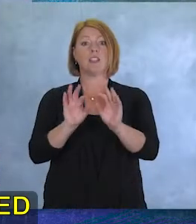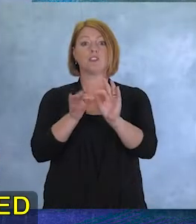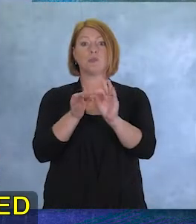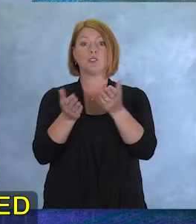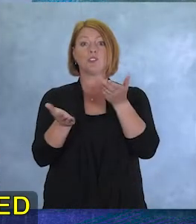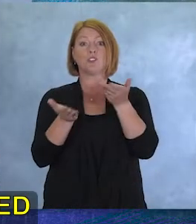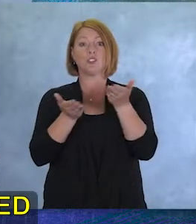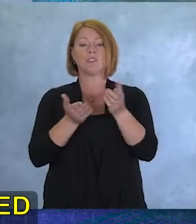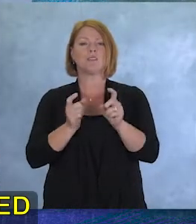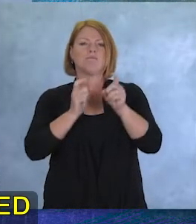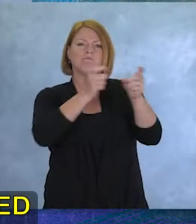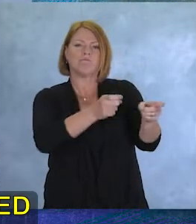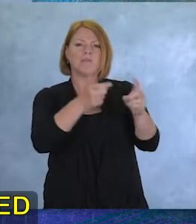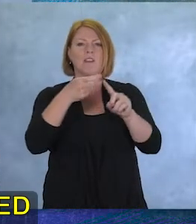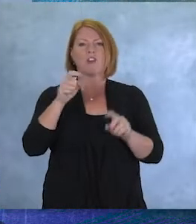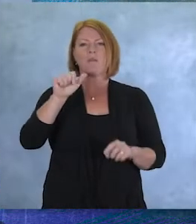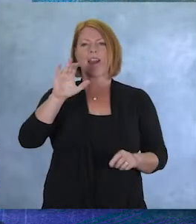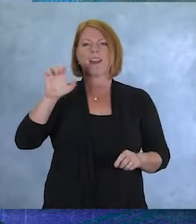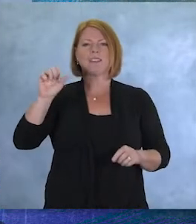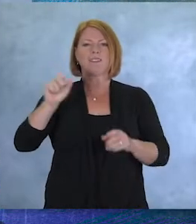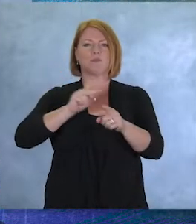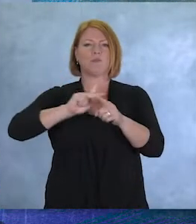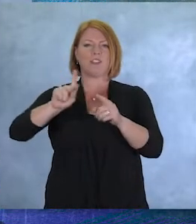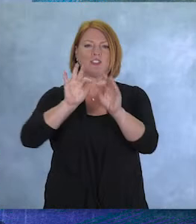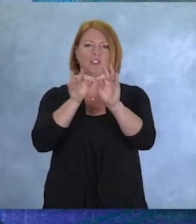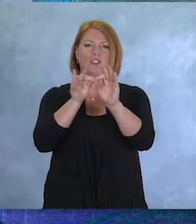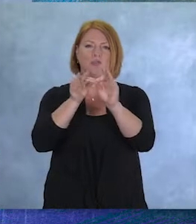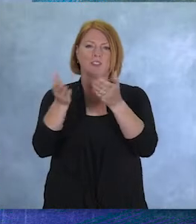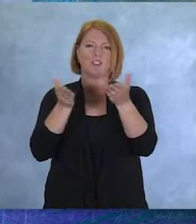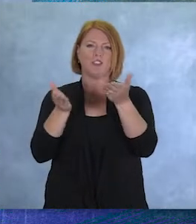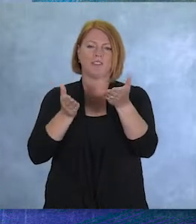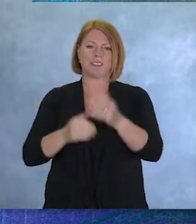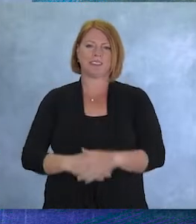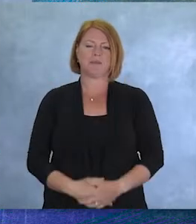Interpreting services provided by Access Professional Interpreting.